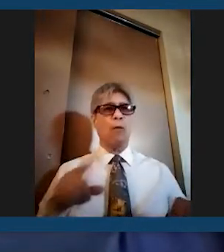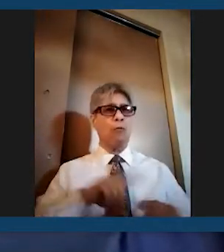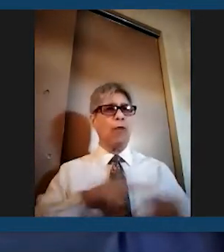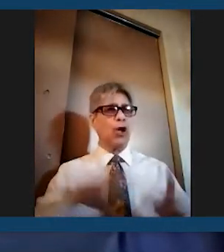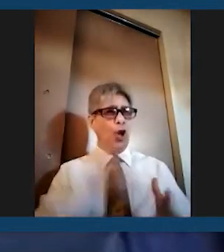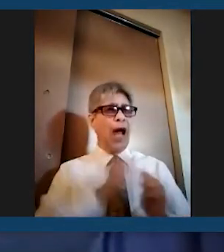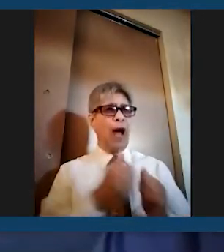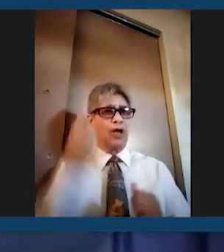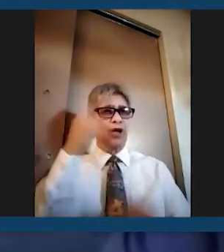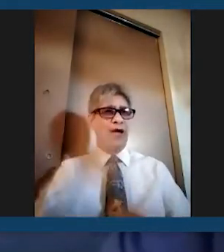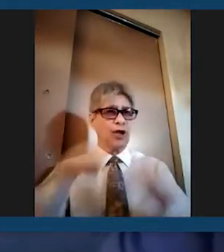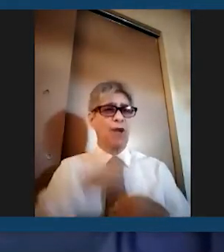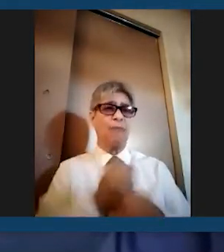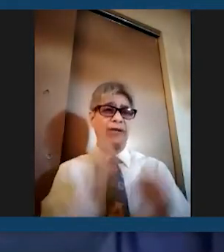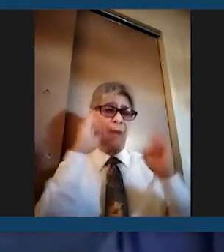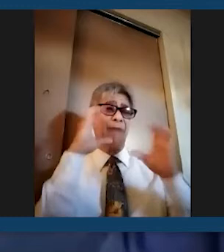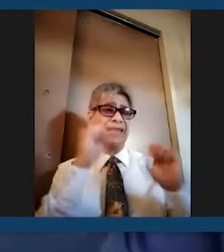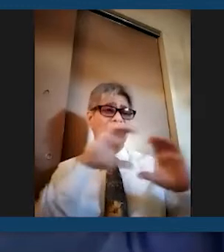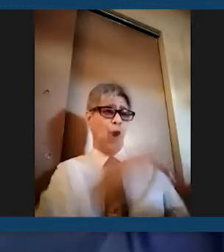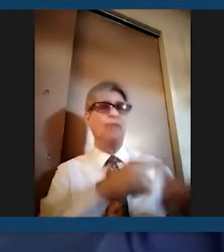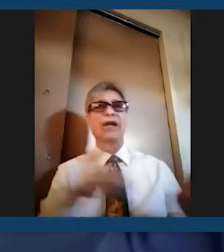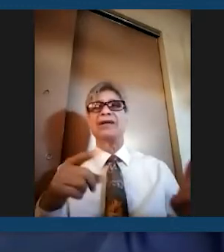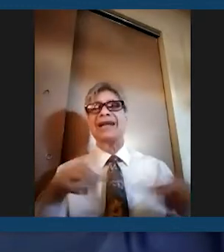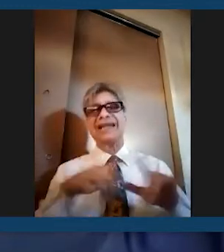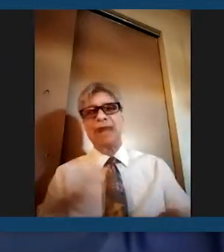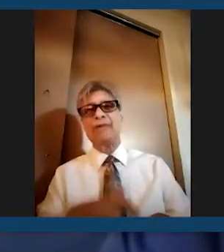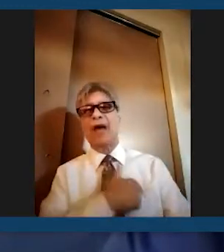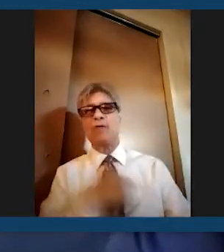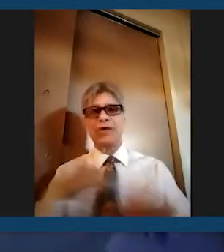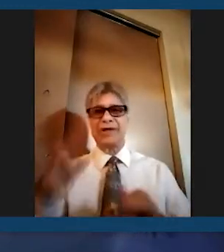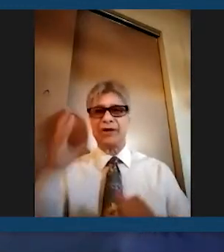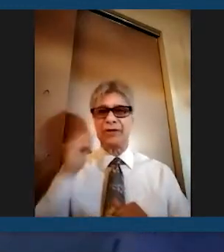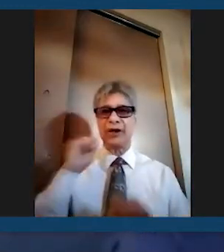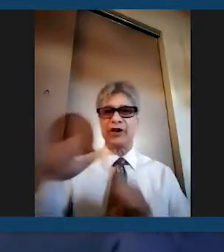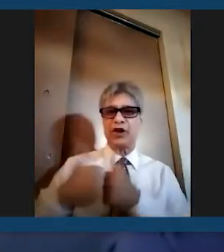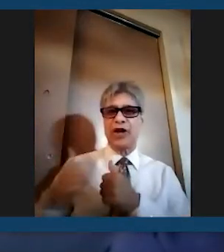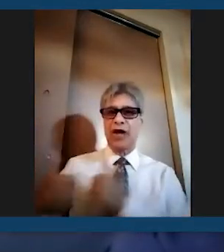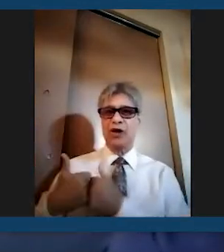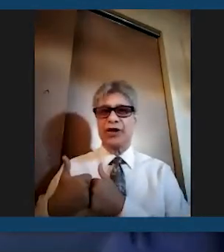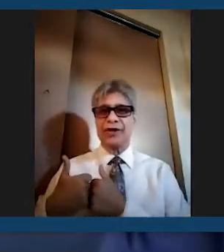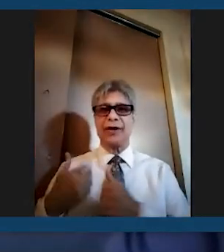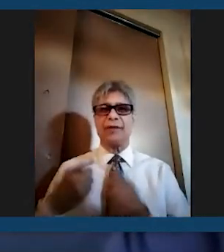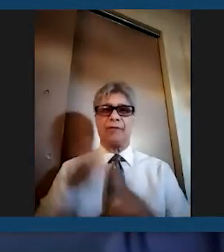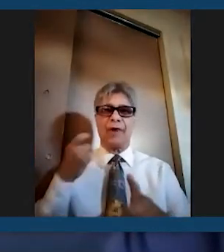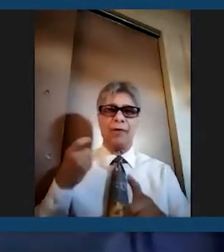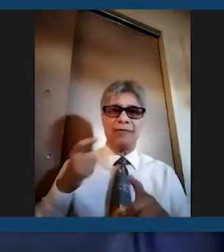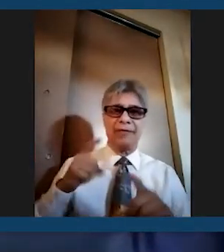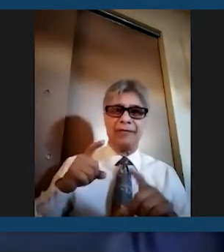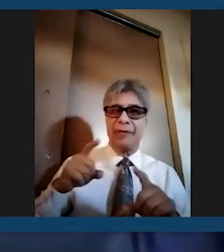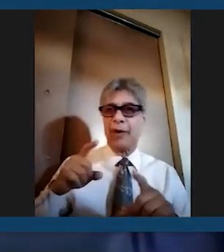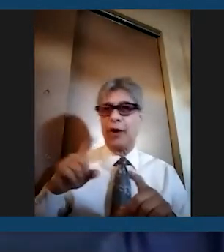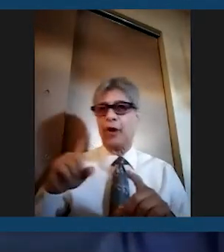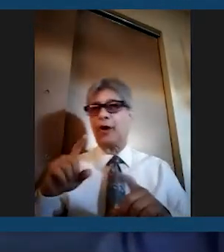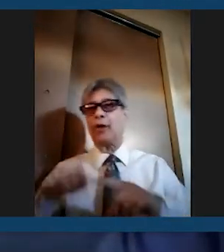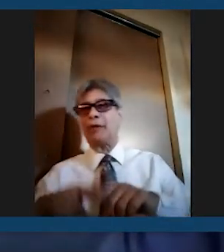at the same time, we still face those challenges of bullying based on where we come from or what our political